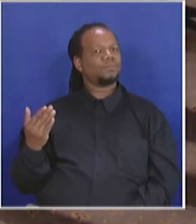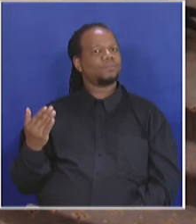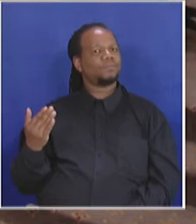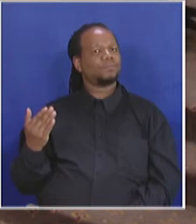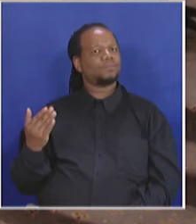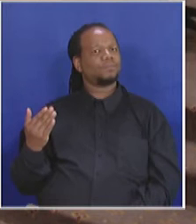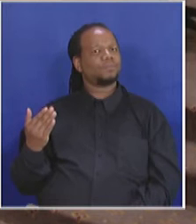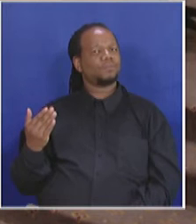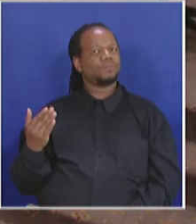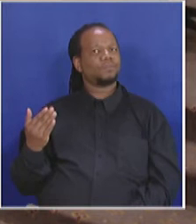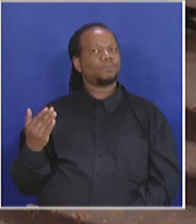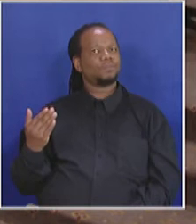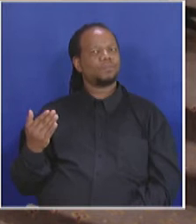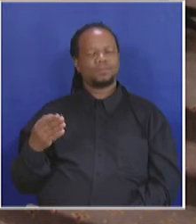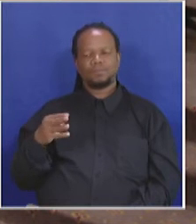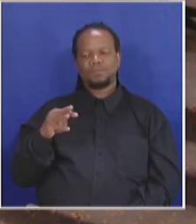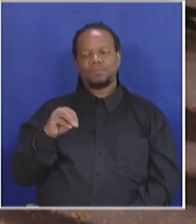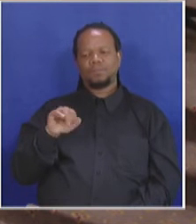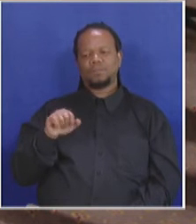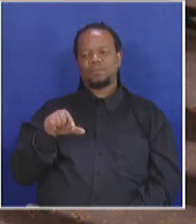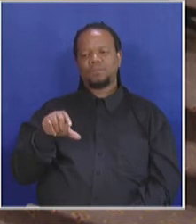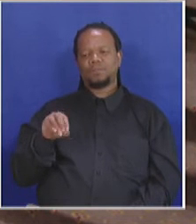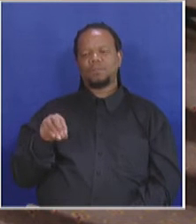The Honorable Mukotla.